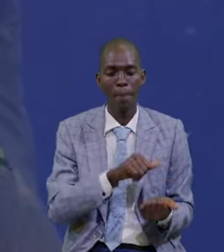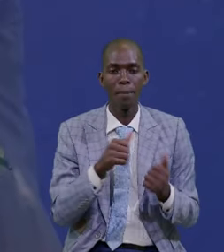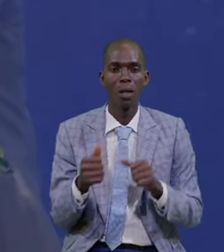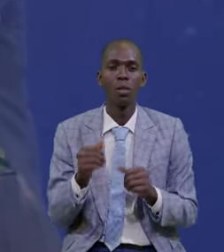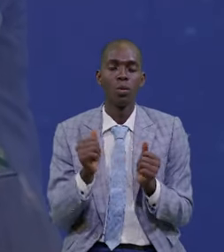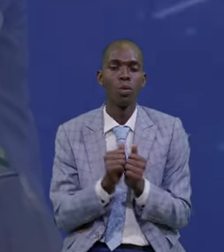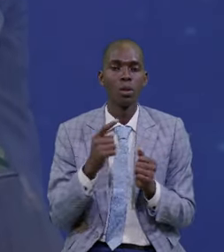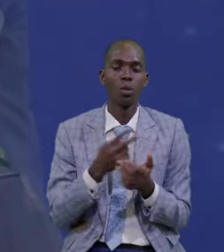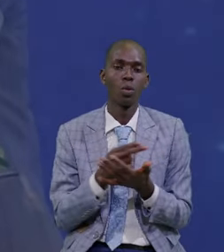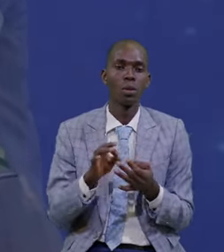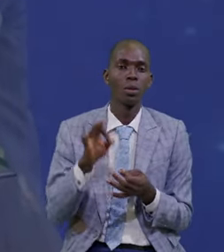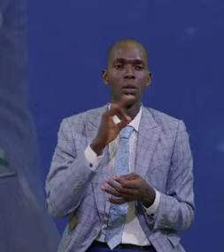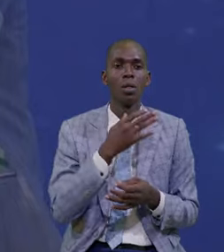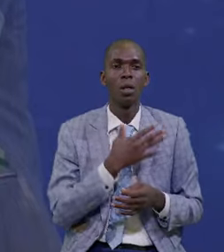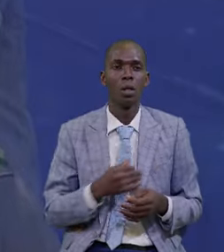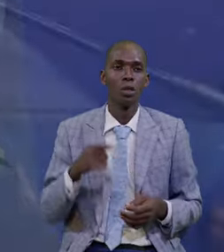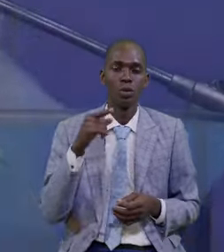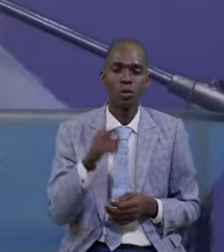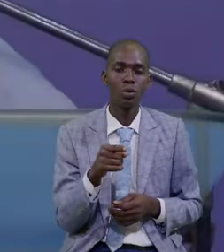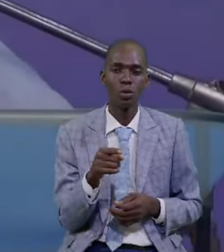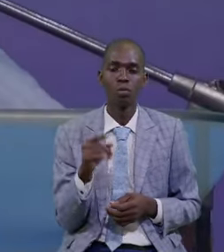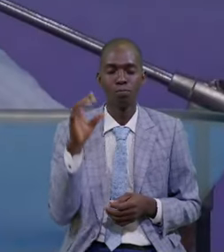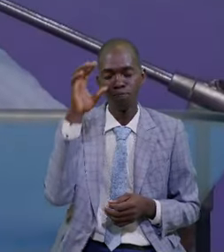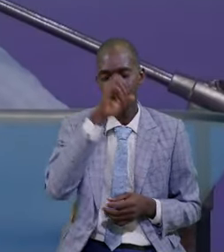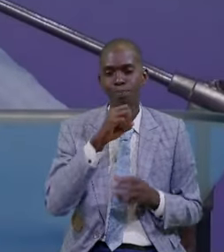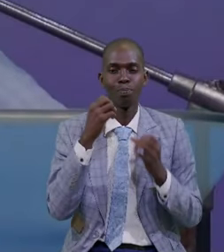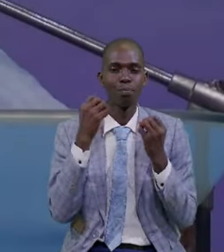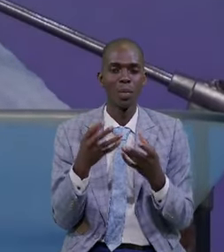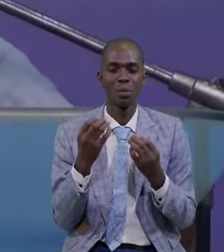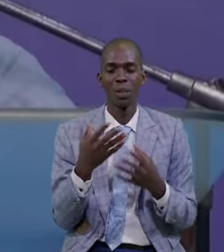Ghost. And you miss quite a lot. In verse 13,